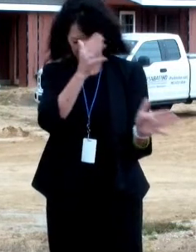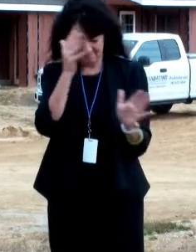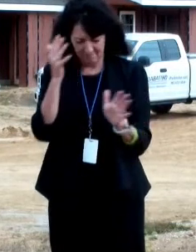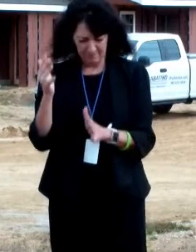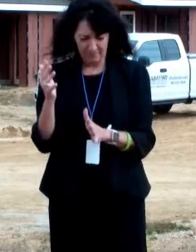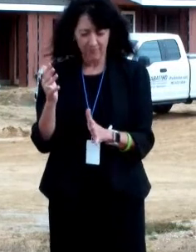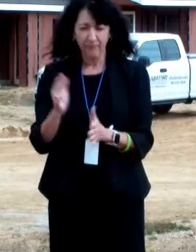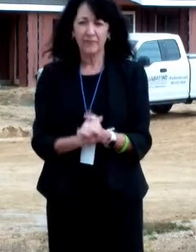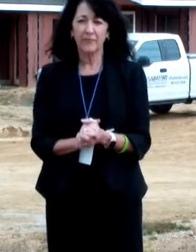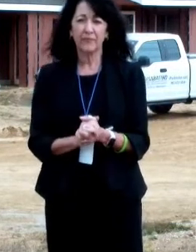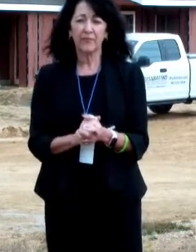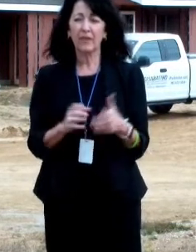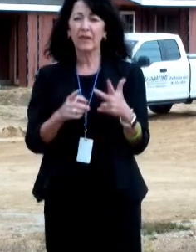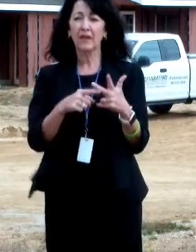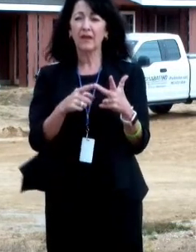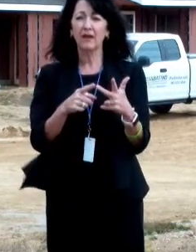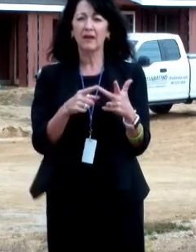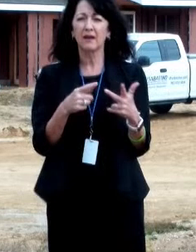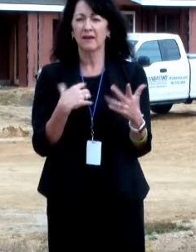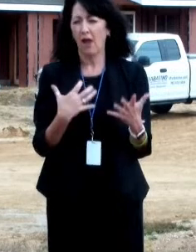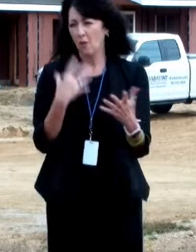And third, I would just close with this.